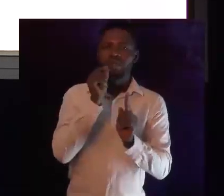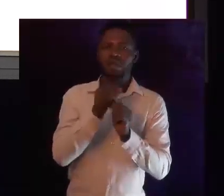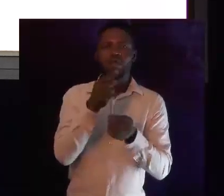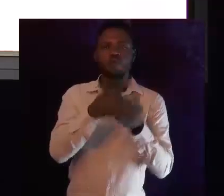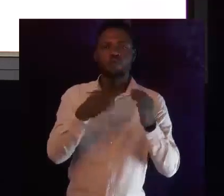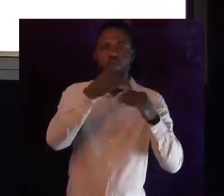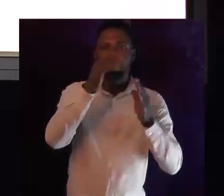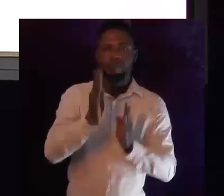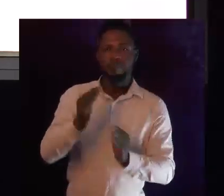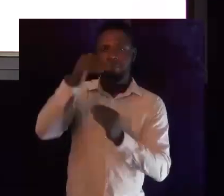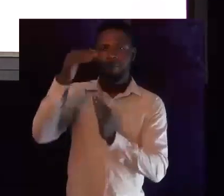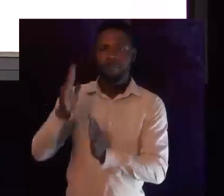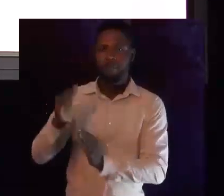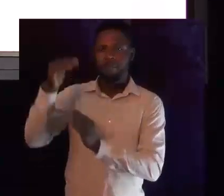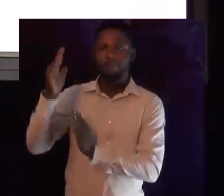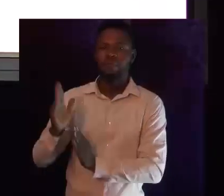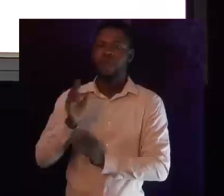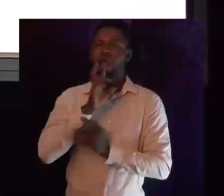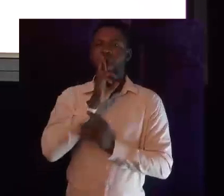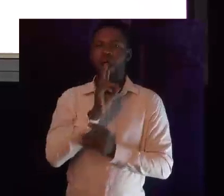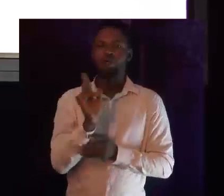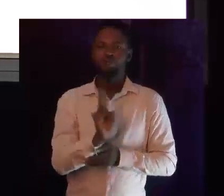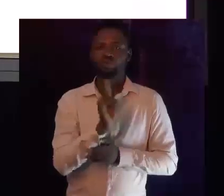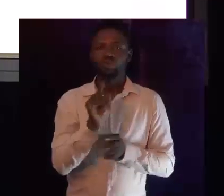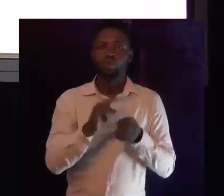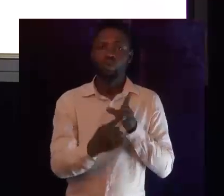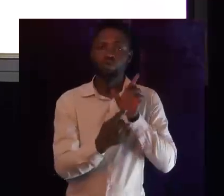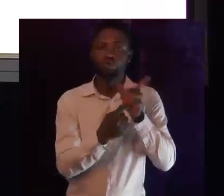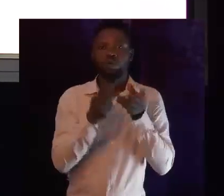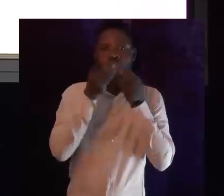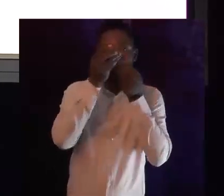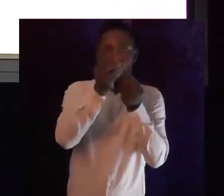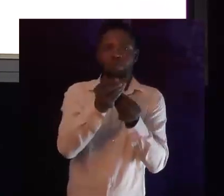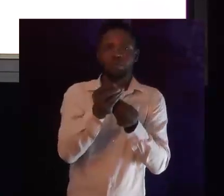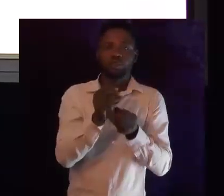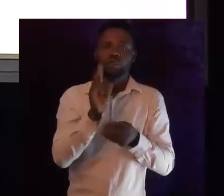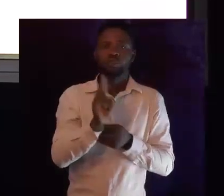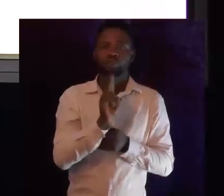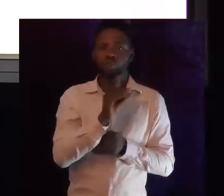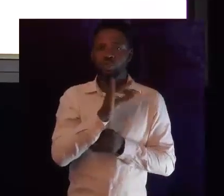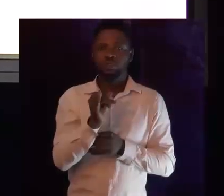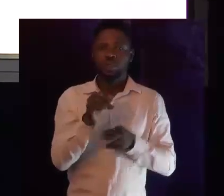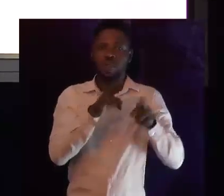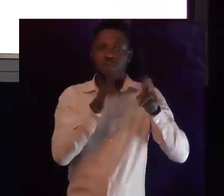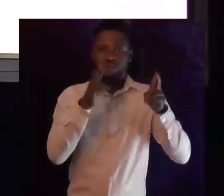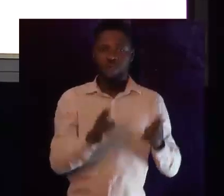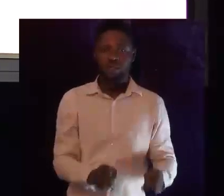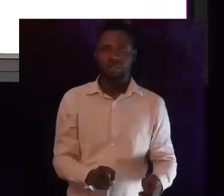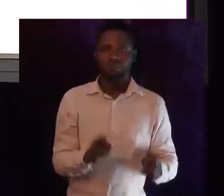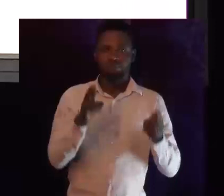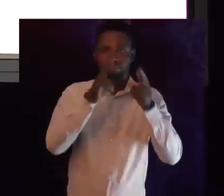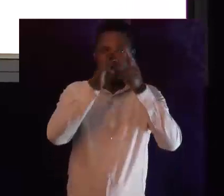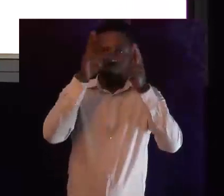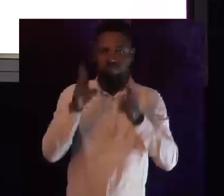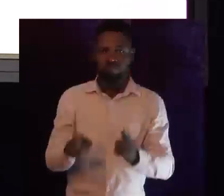That is exactly what bar graphs are. Bar graphs are used to show information using